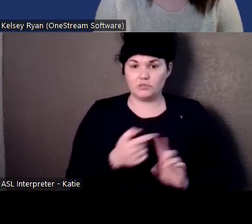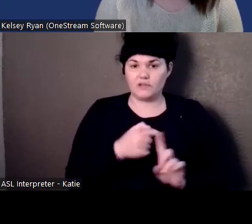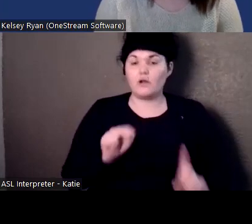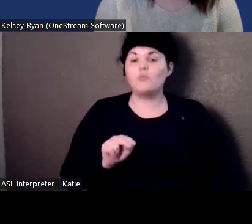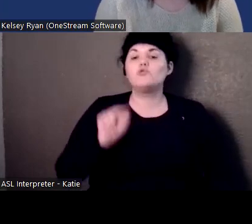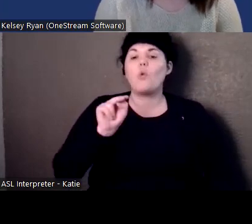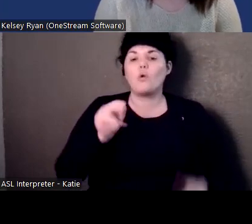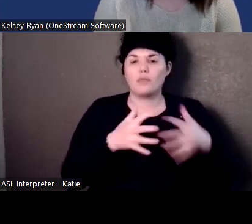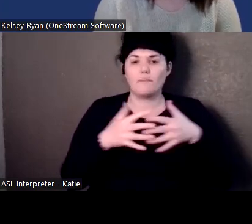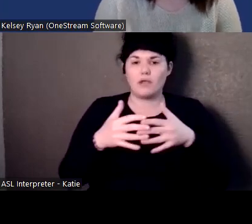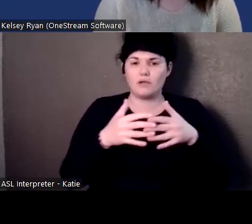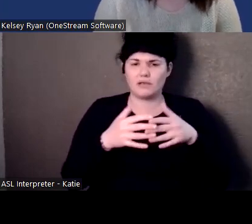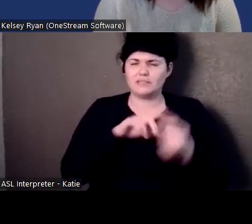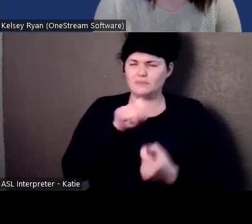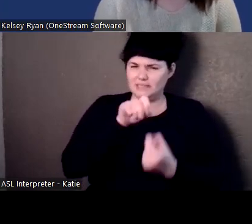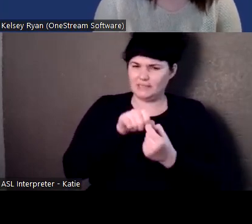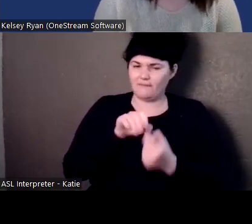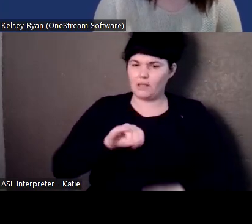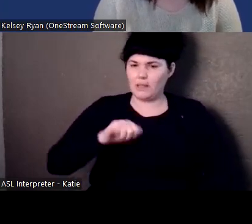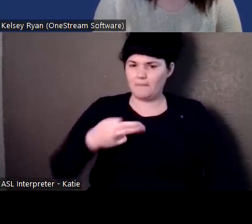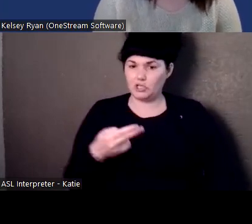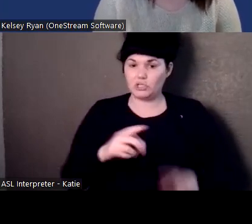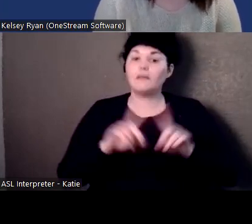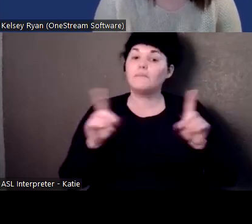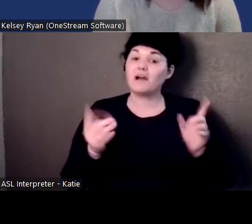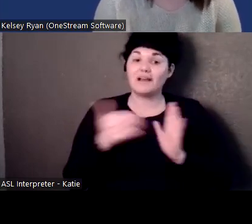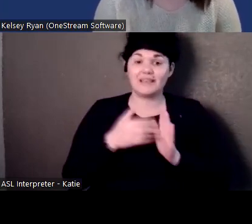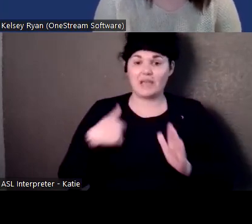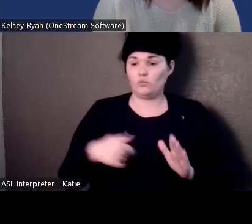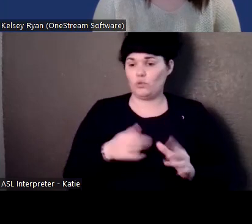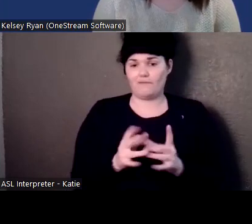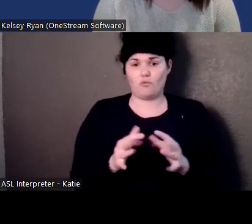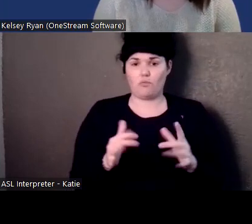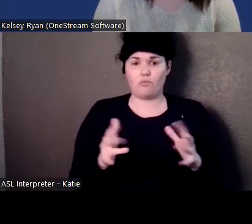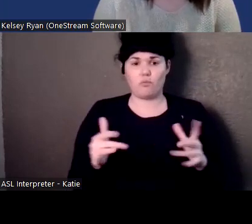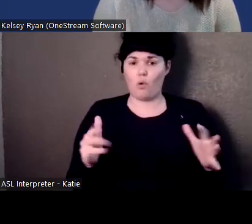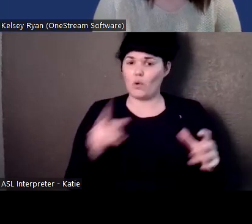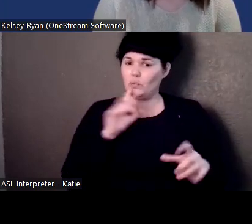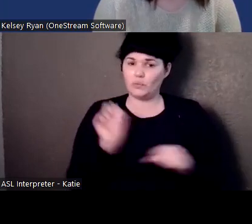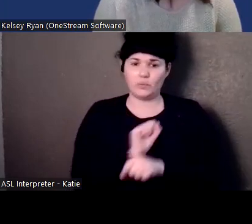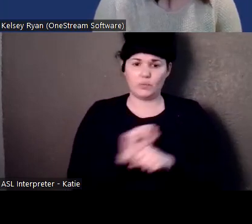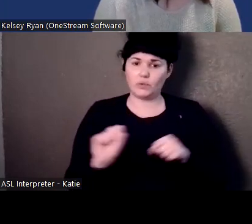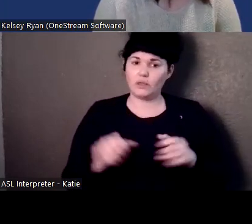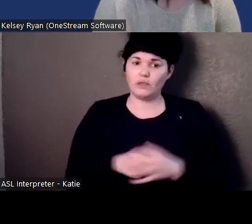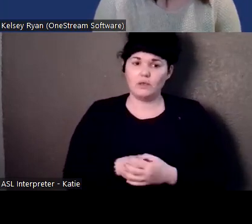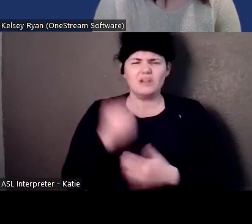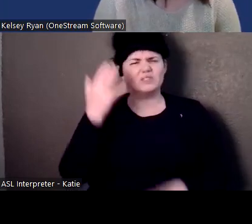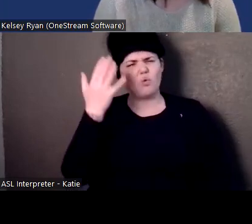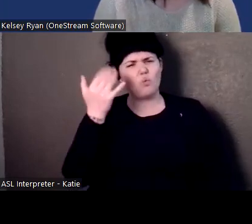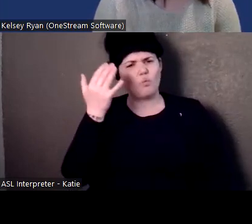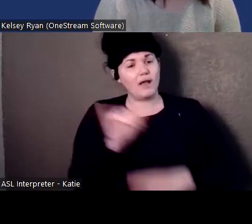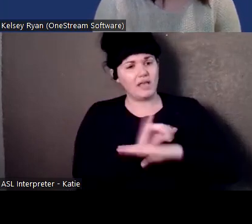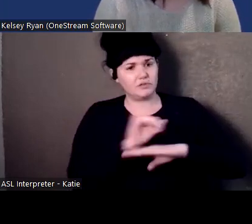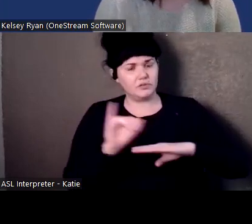to Michigan as well, but again, has grown immensely. So why internship? So our 10-week